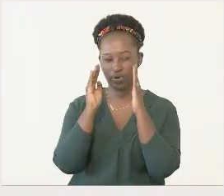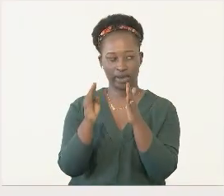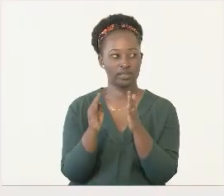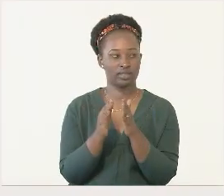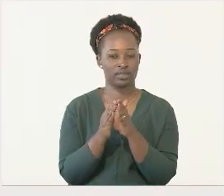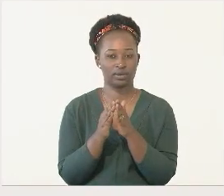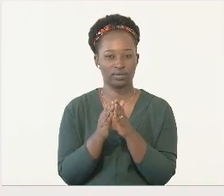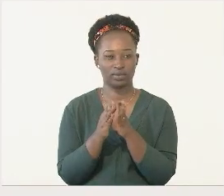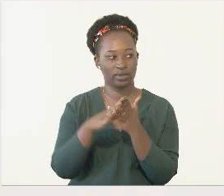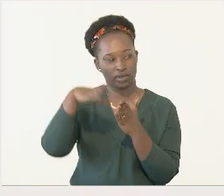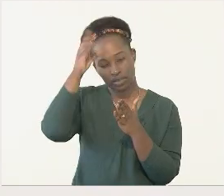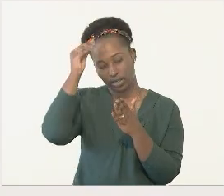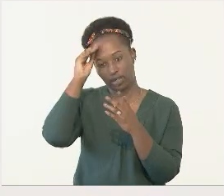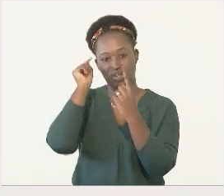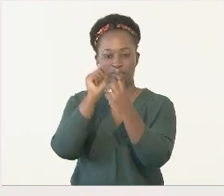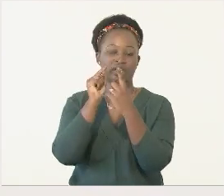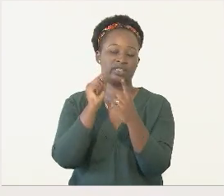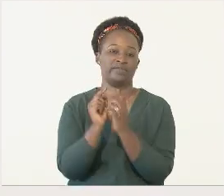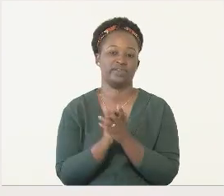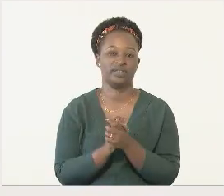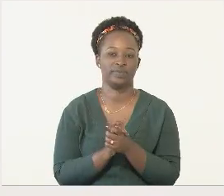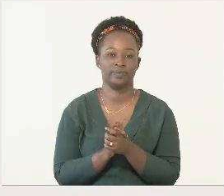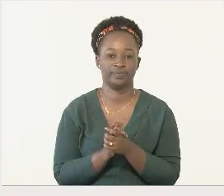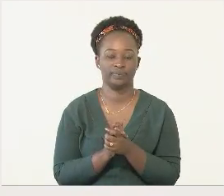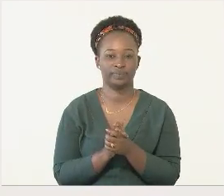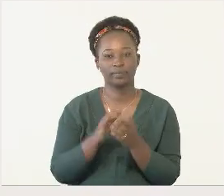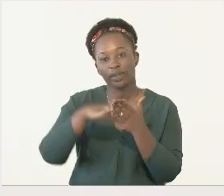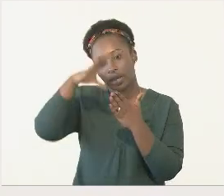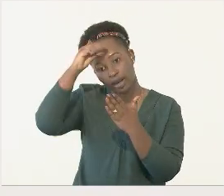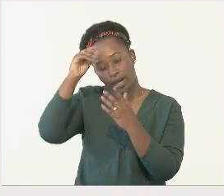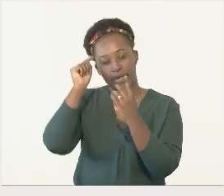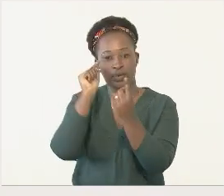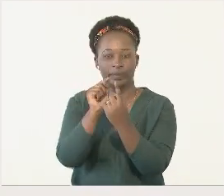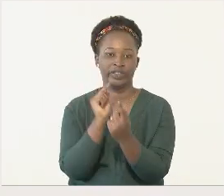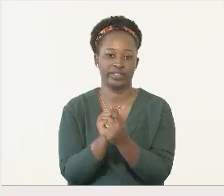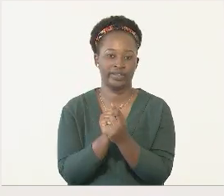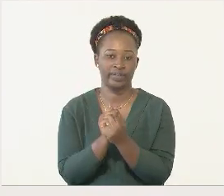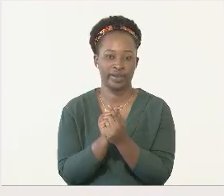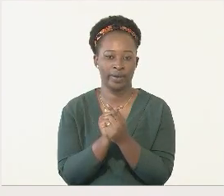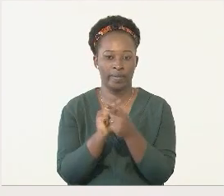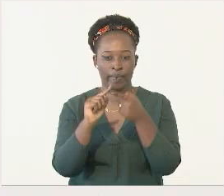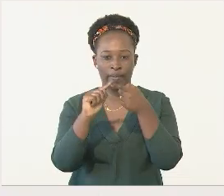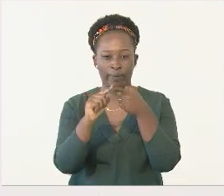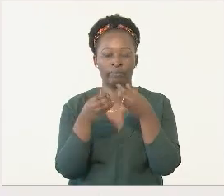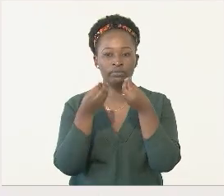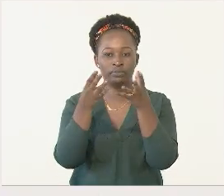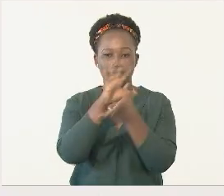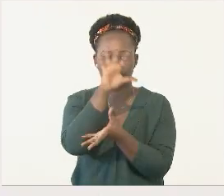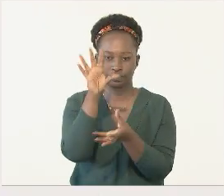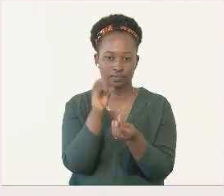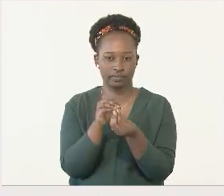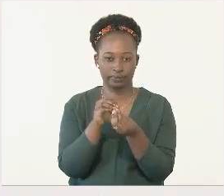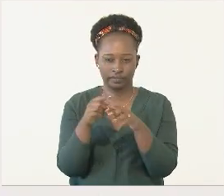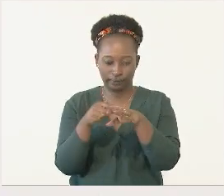focus on the learning objective of the lesson. The learning objective of the lesson is giving the summary